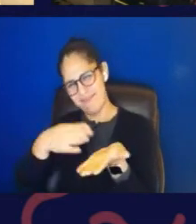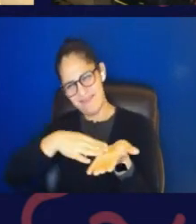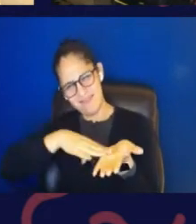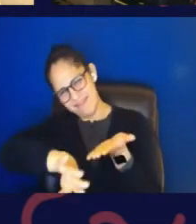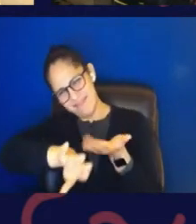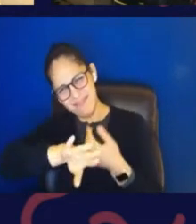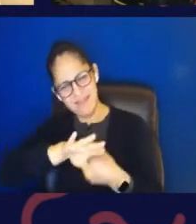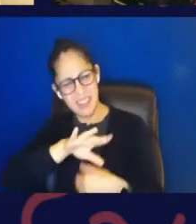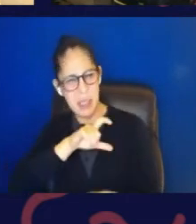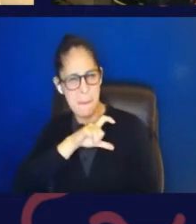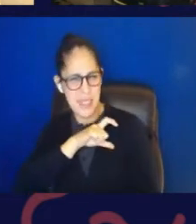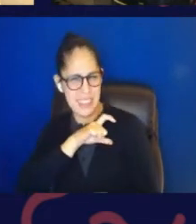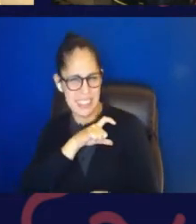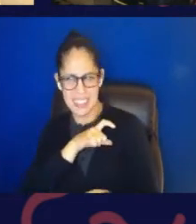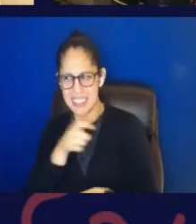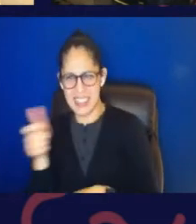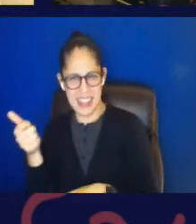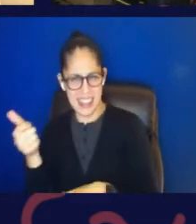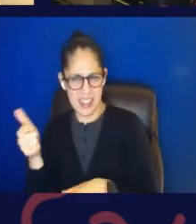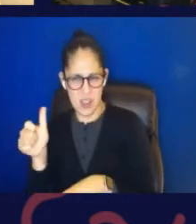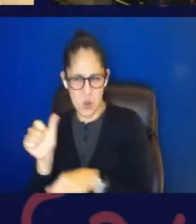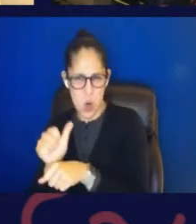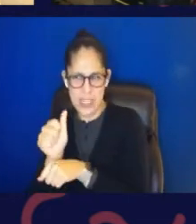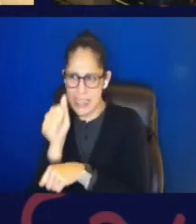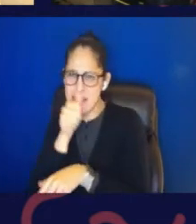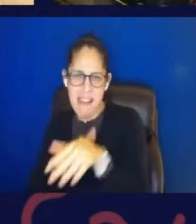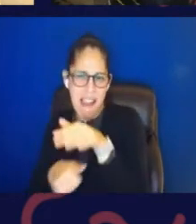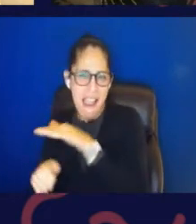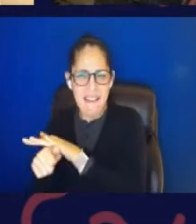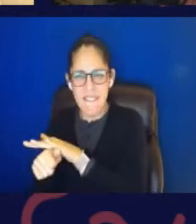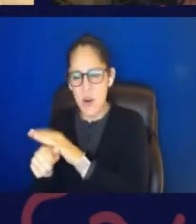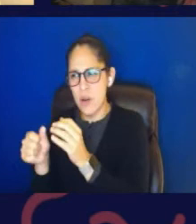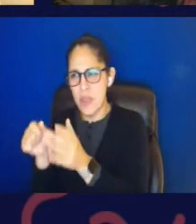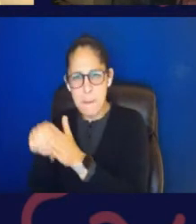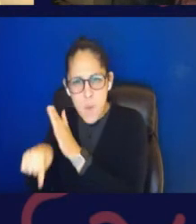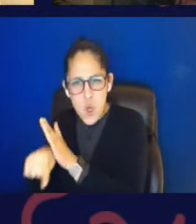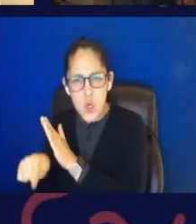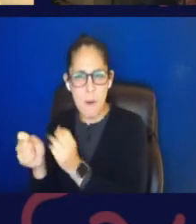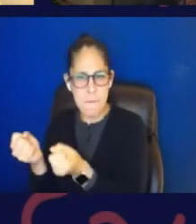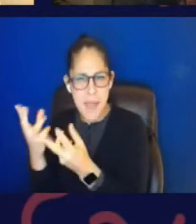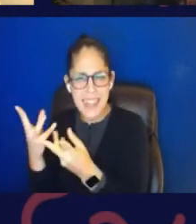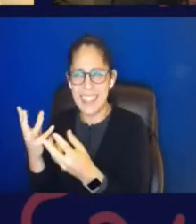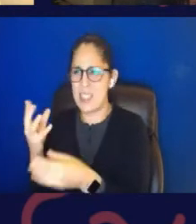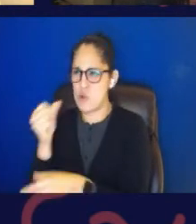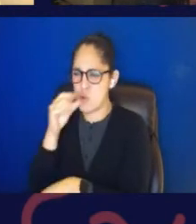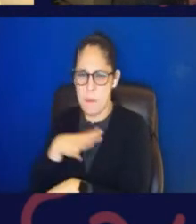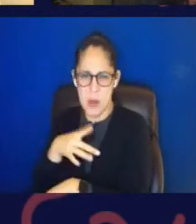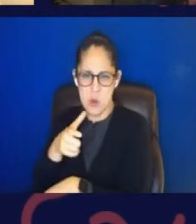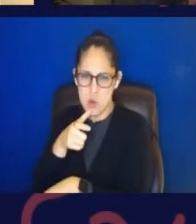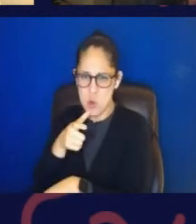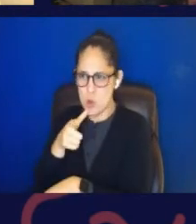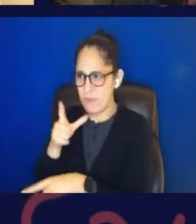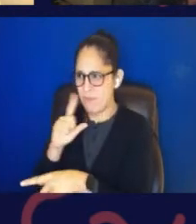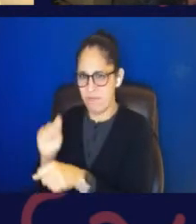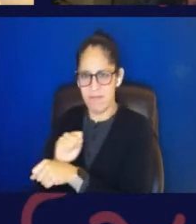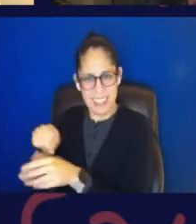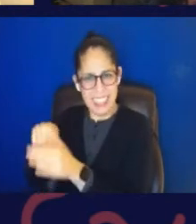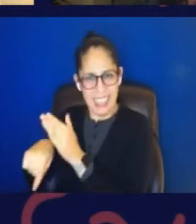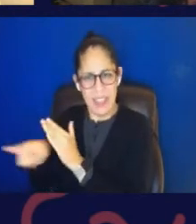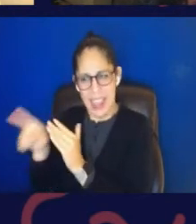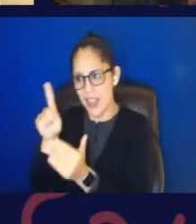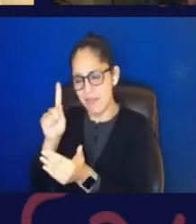working to actively, like, cover up the murders of thousands of women in that desert city. And they continue to do